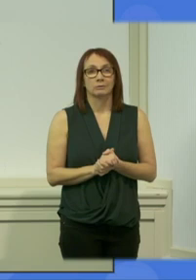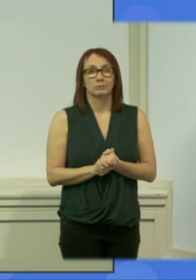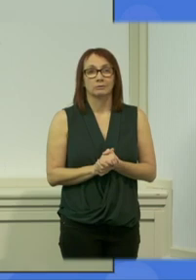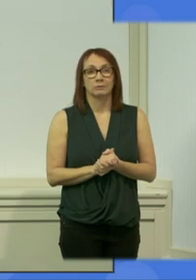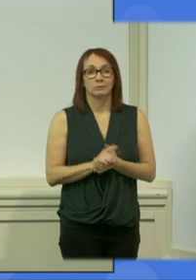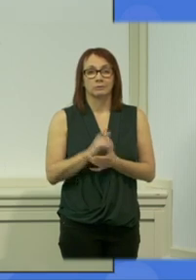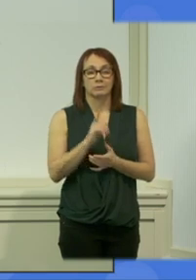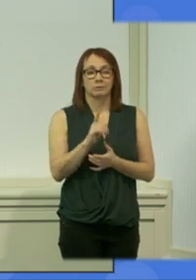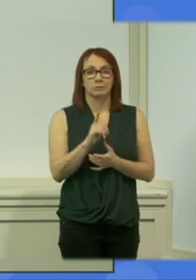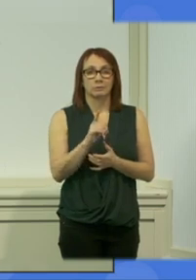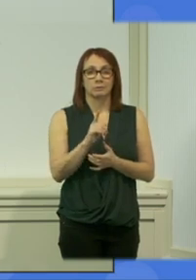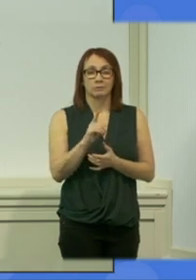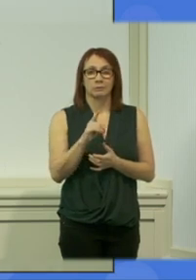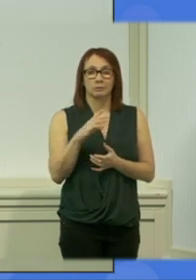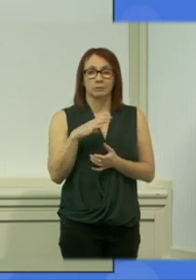you want to increase